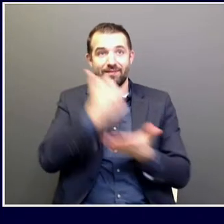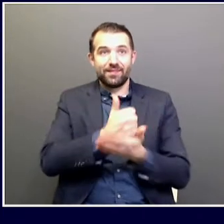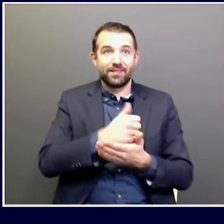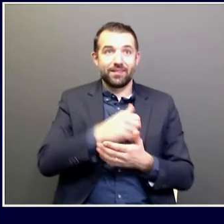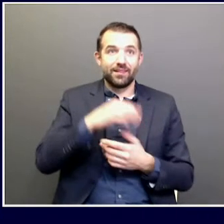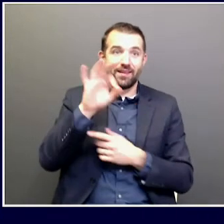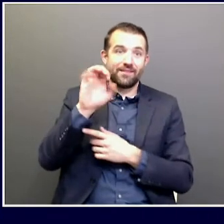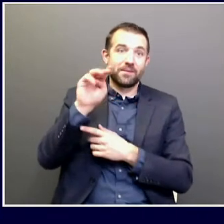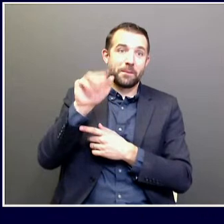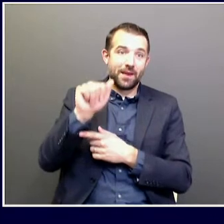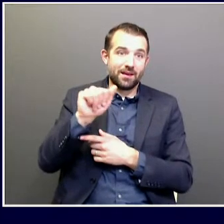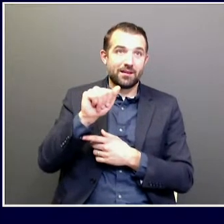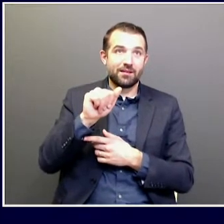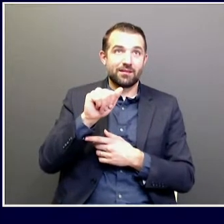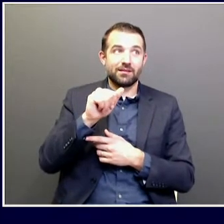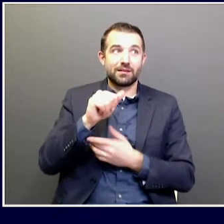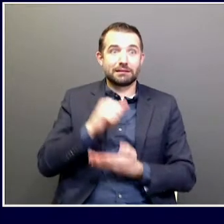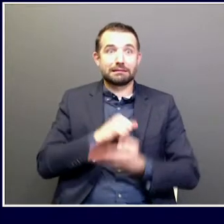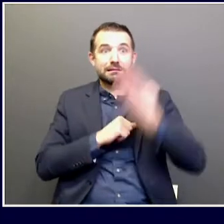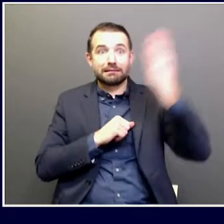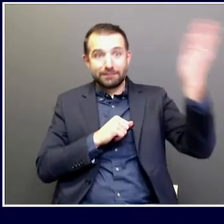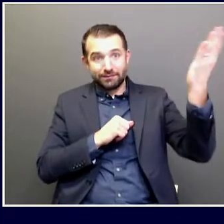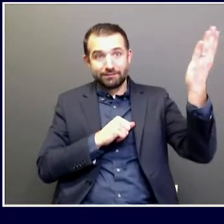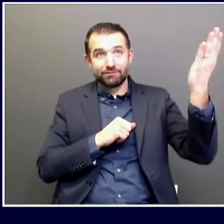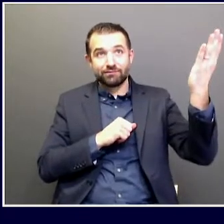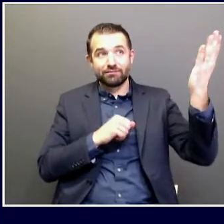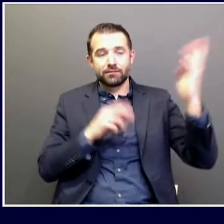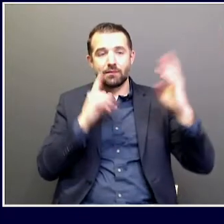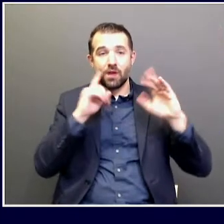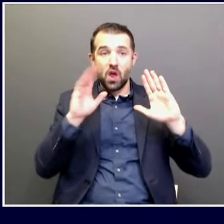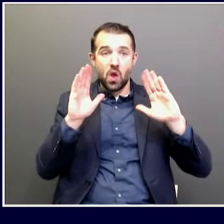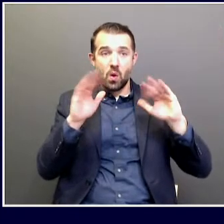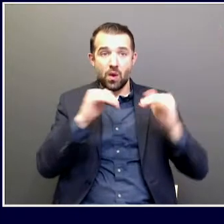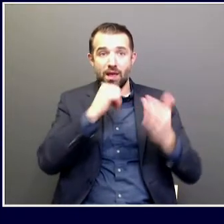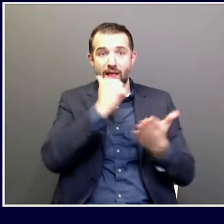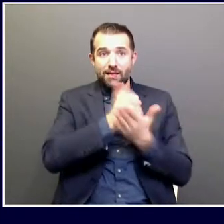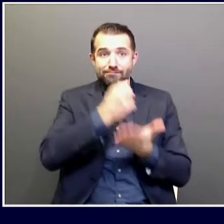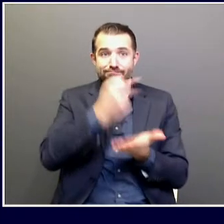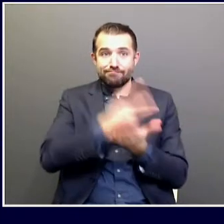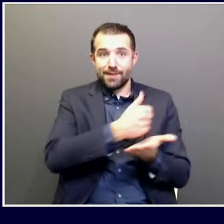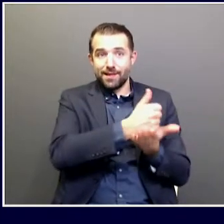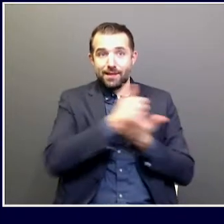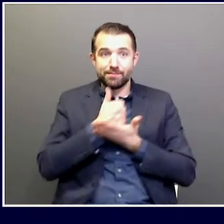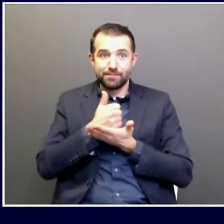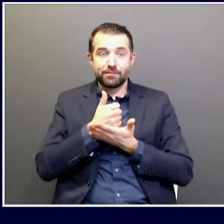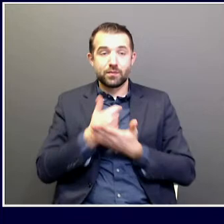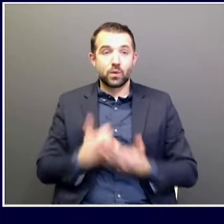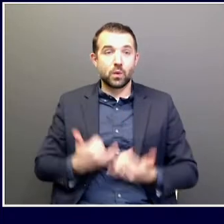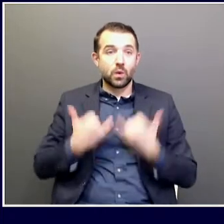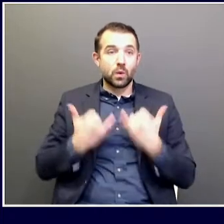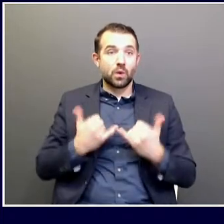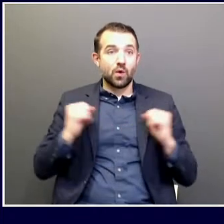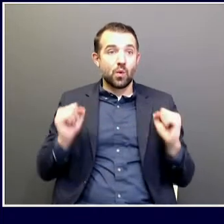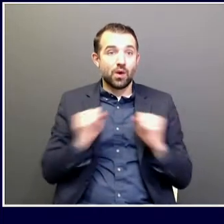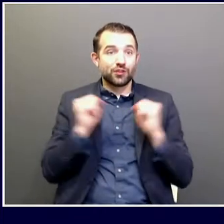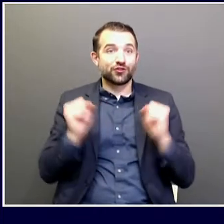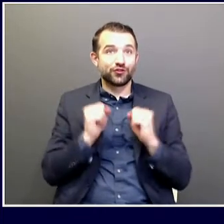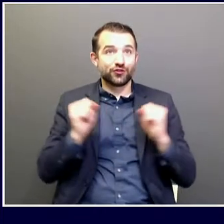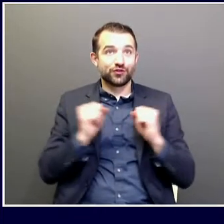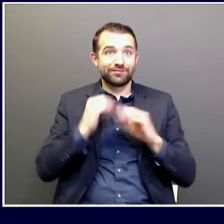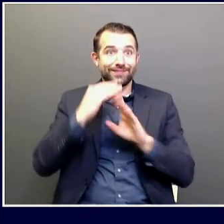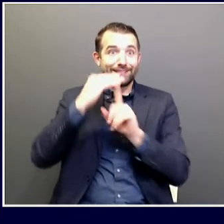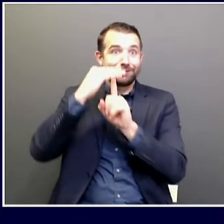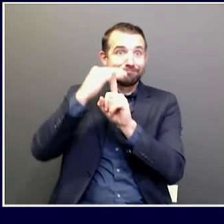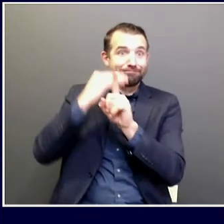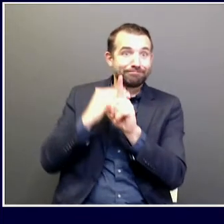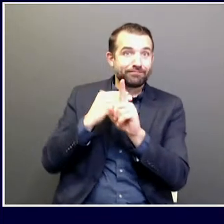allowed. If that happens, it'll be a big help. But, with cold weather setting in, people are naturally going indoors more, and people want to get